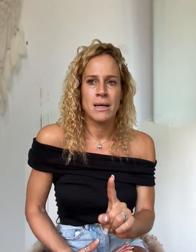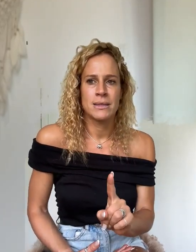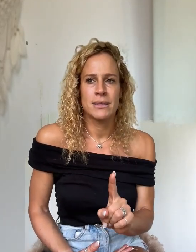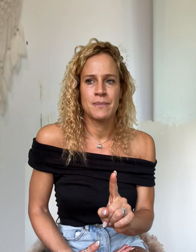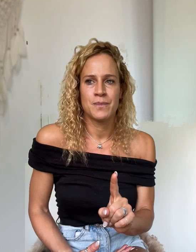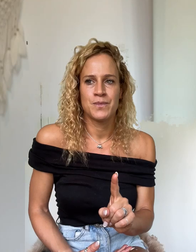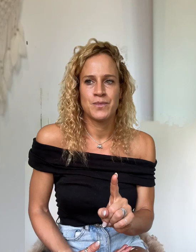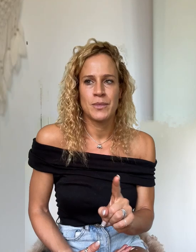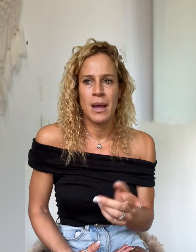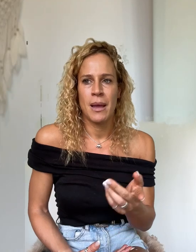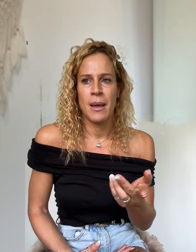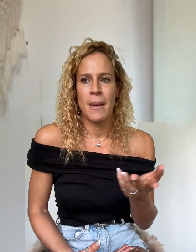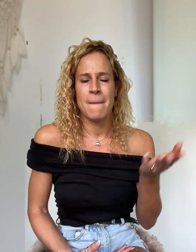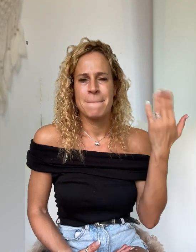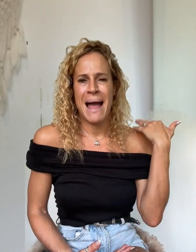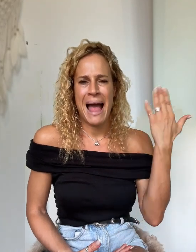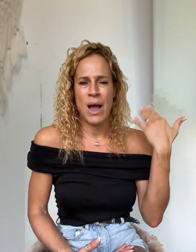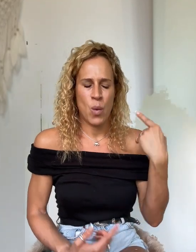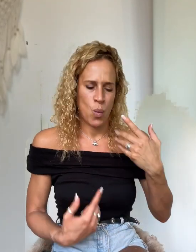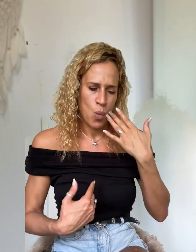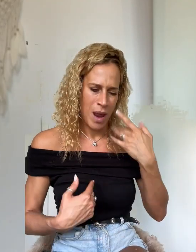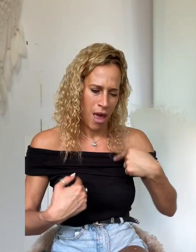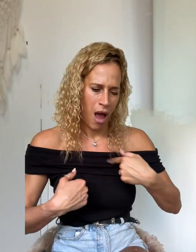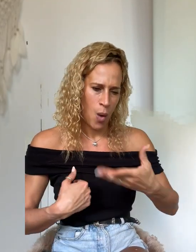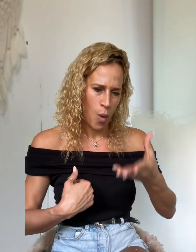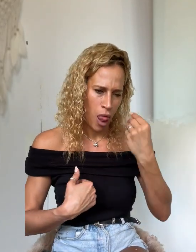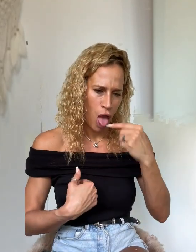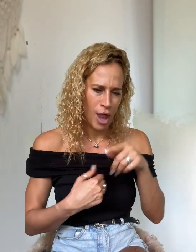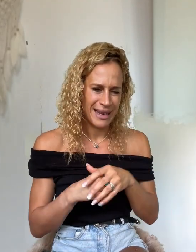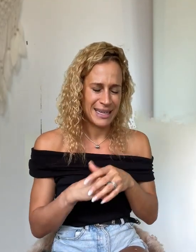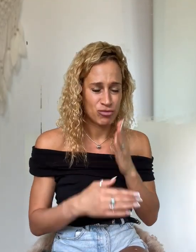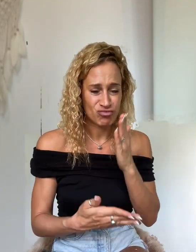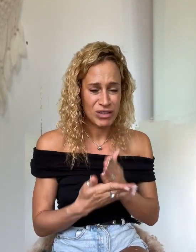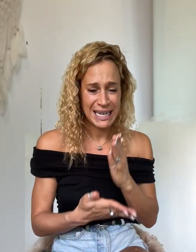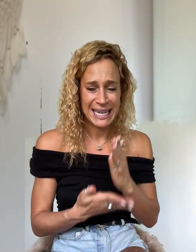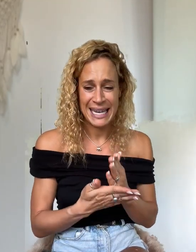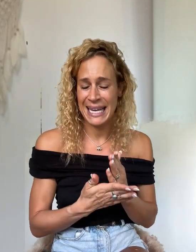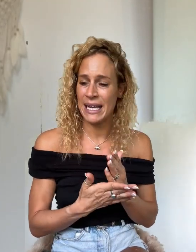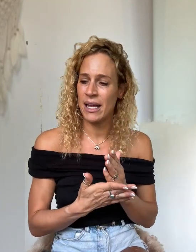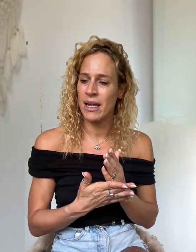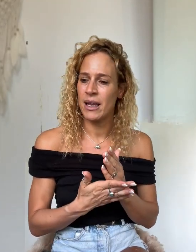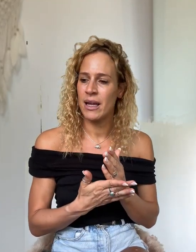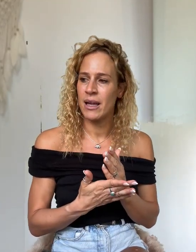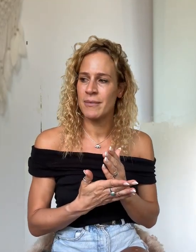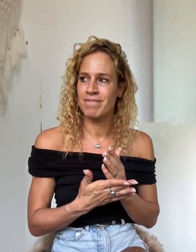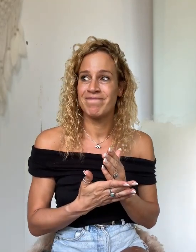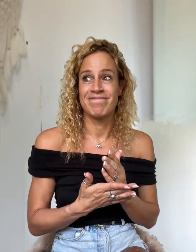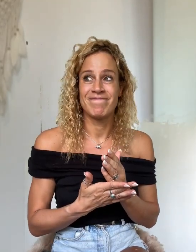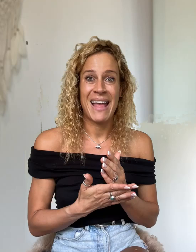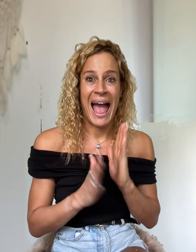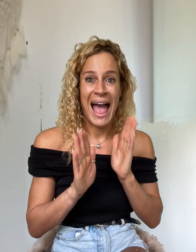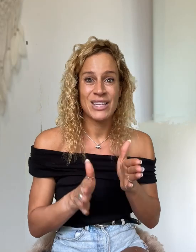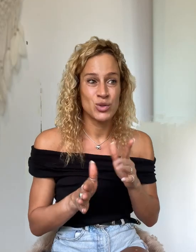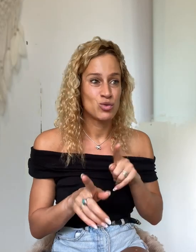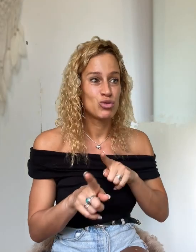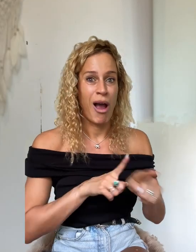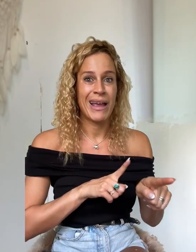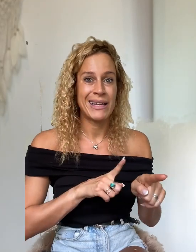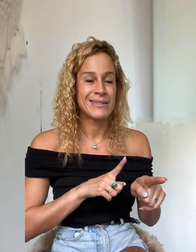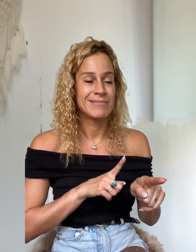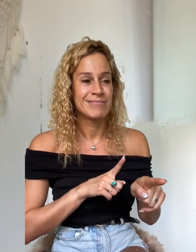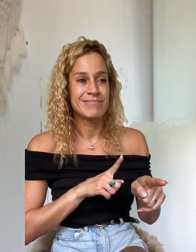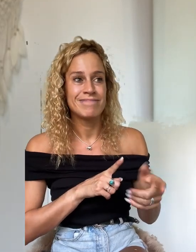loud. But like back when I was learning, it really was a thing to just try and befriend a